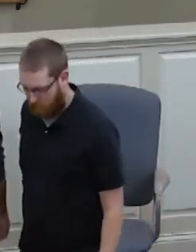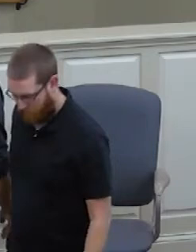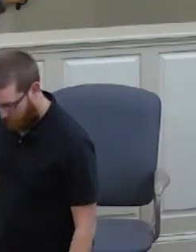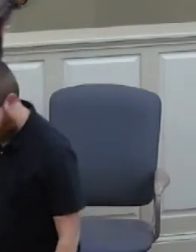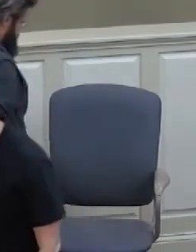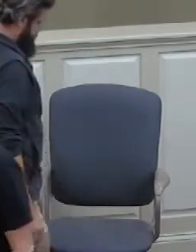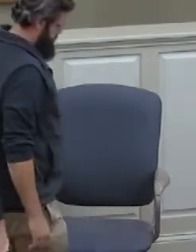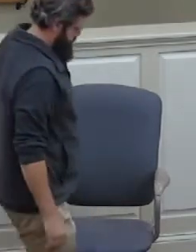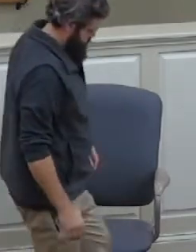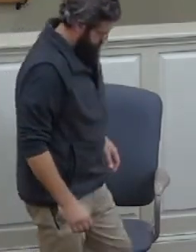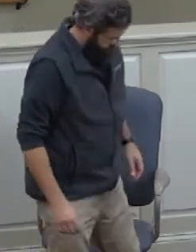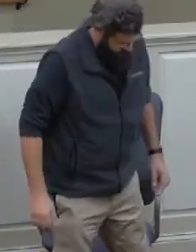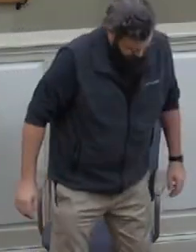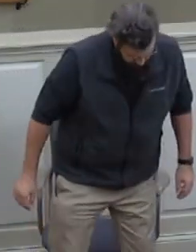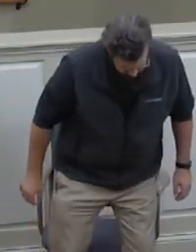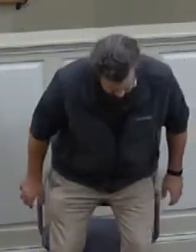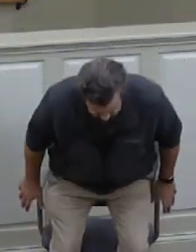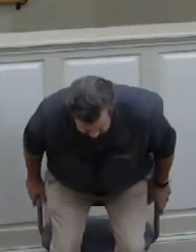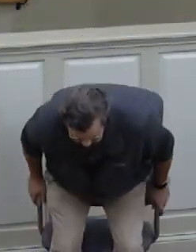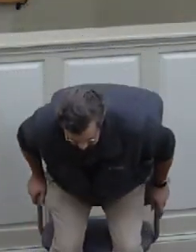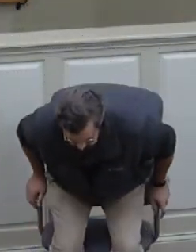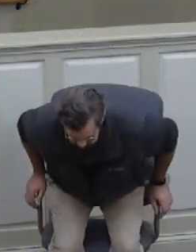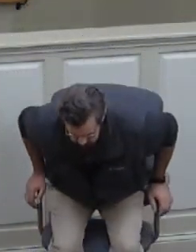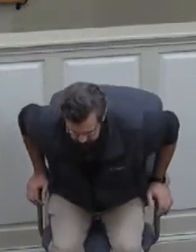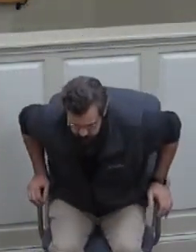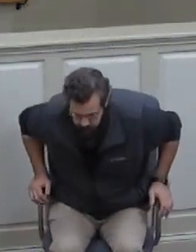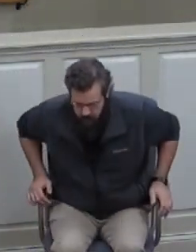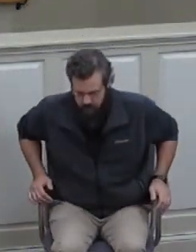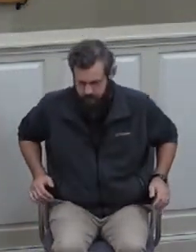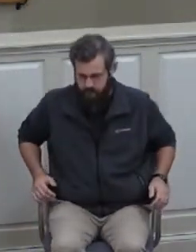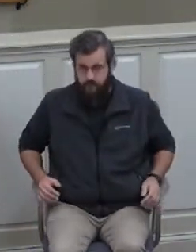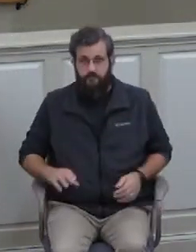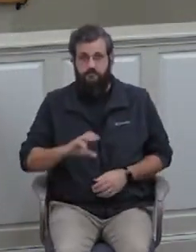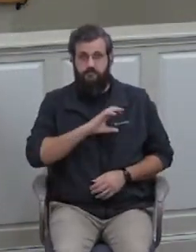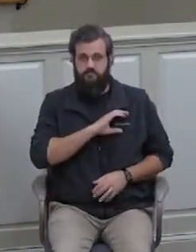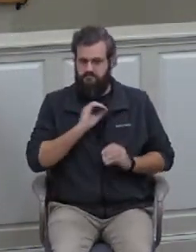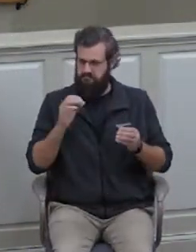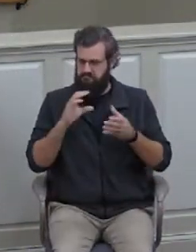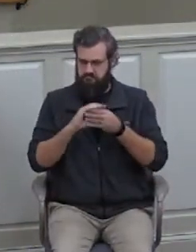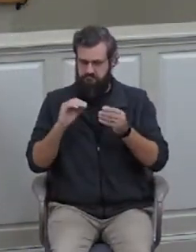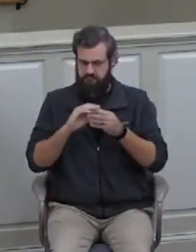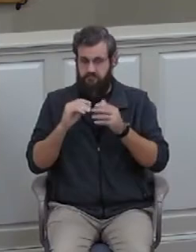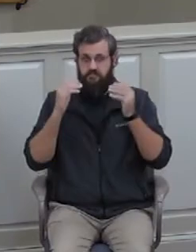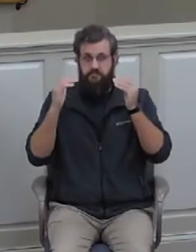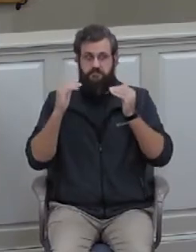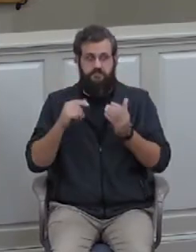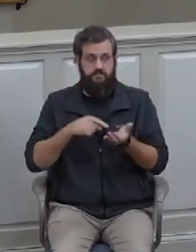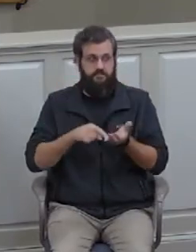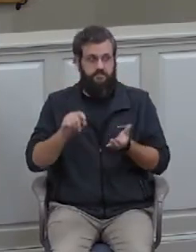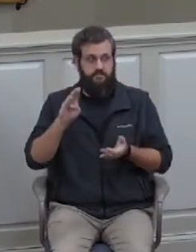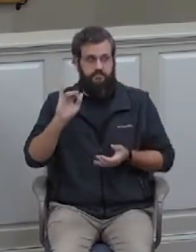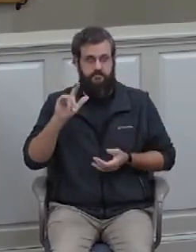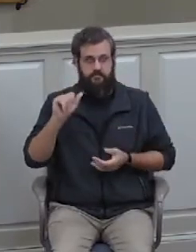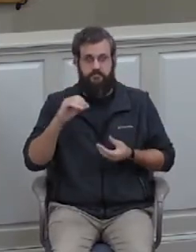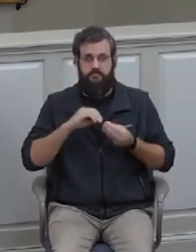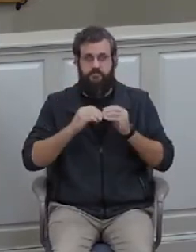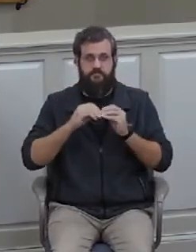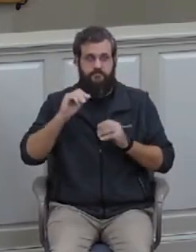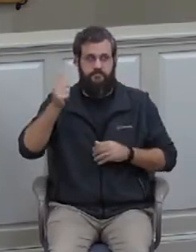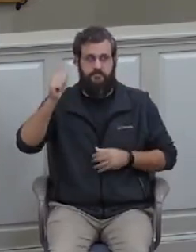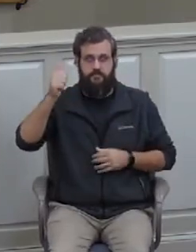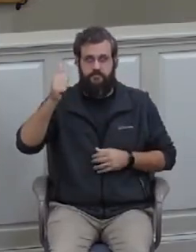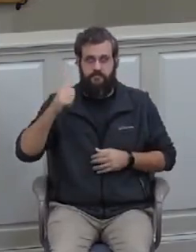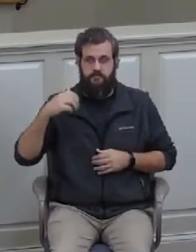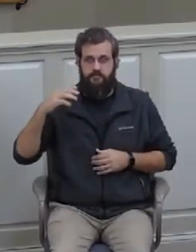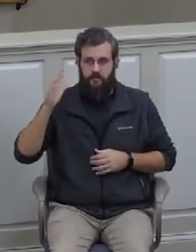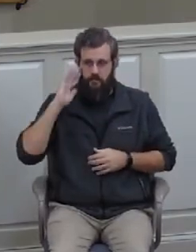Commissioner Cottle, comments? Nope, You got any? sounds good to me. Rick? We'll move right on then to payment of the bills. Item 10,